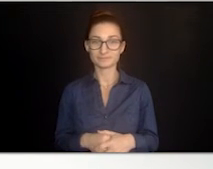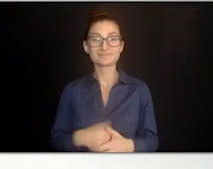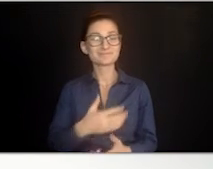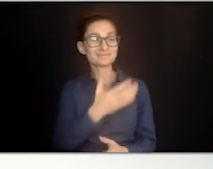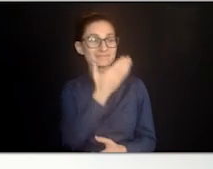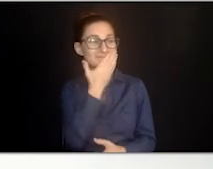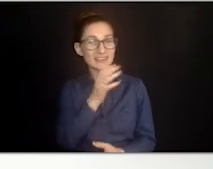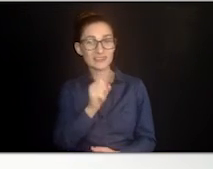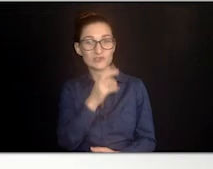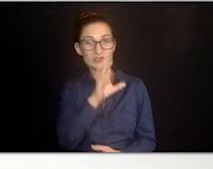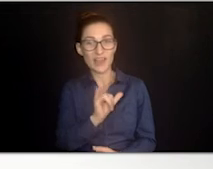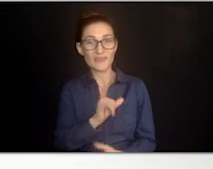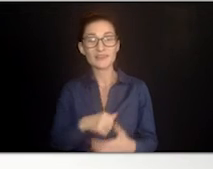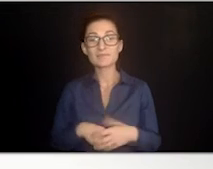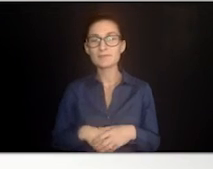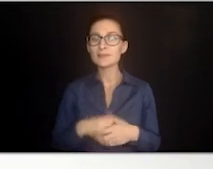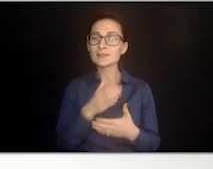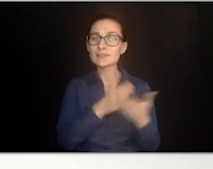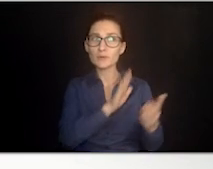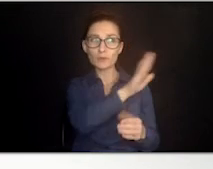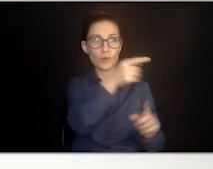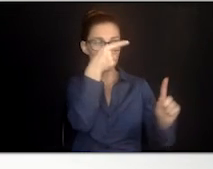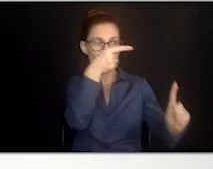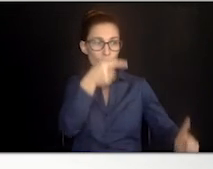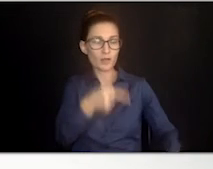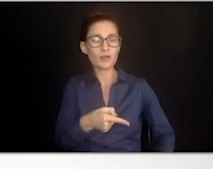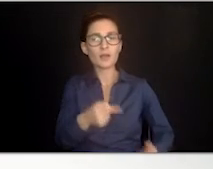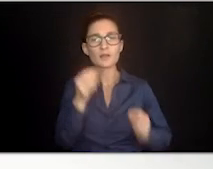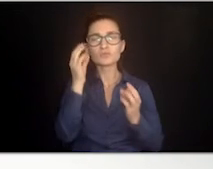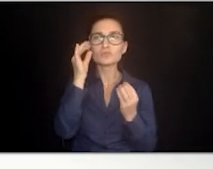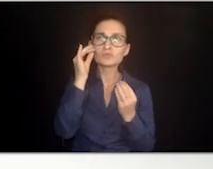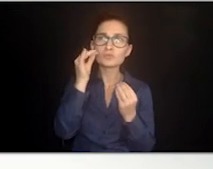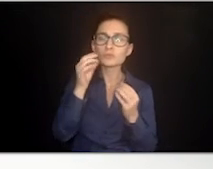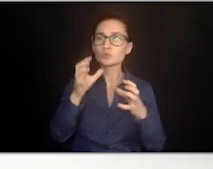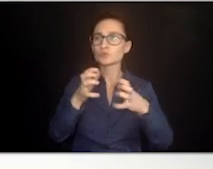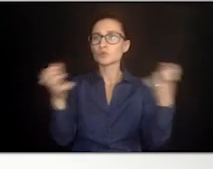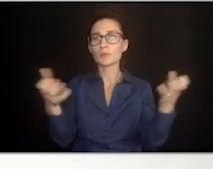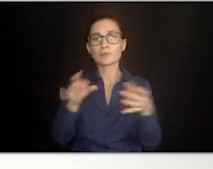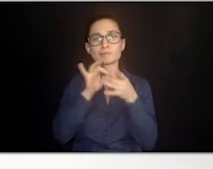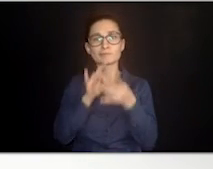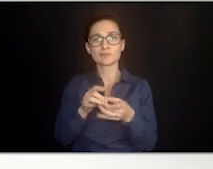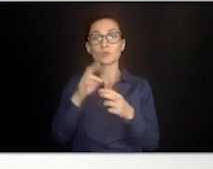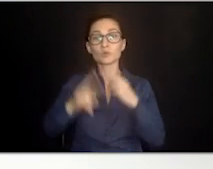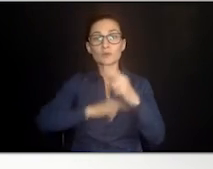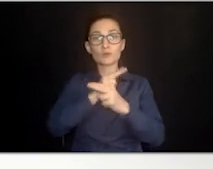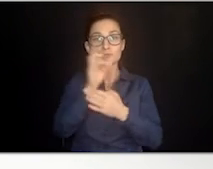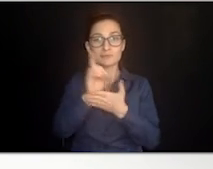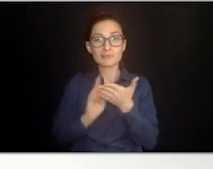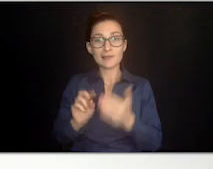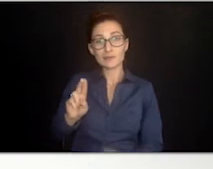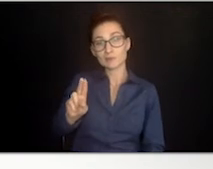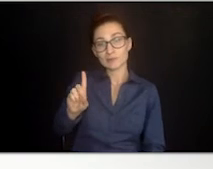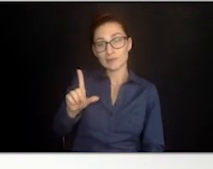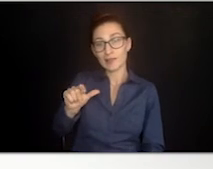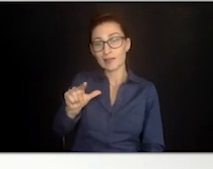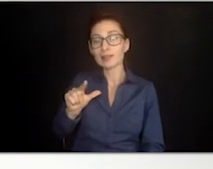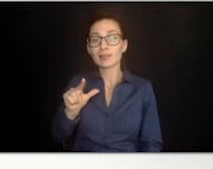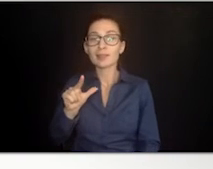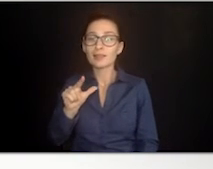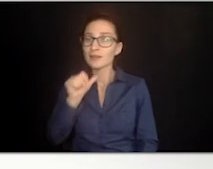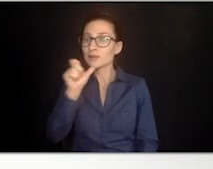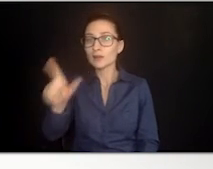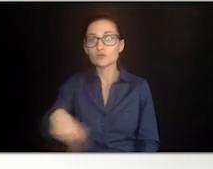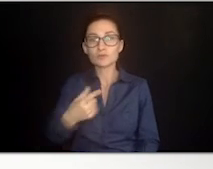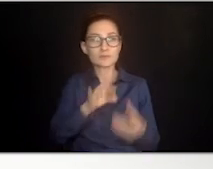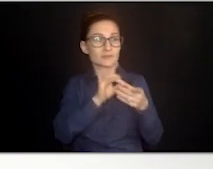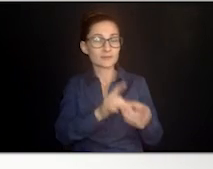Thank you, Ms. Sherry. I was looking at some of those points that you had up there, and I'm thinking how much of that is universal design, and how much does that carries over to not just VI,